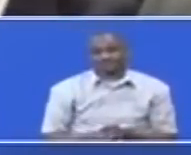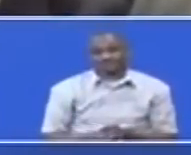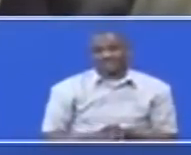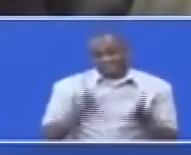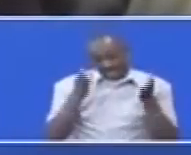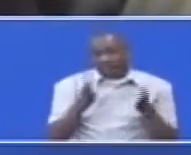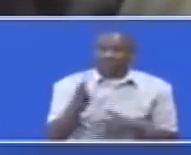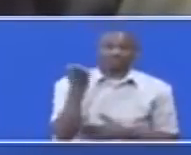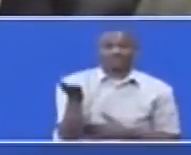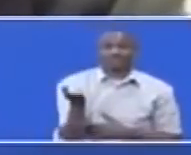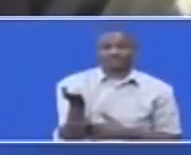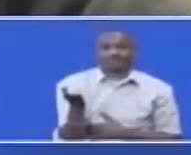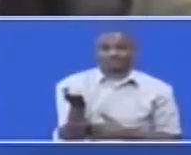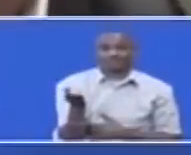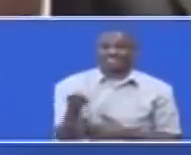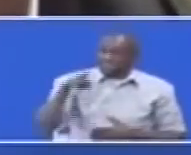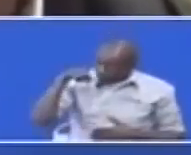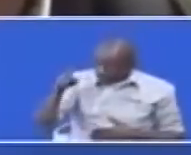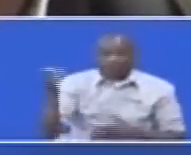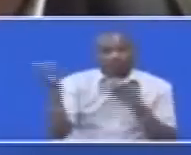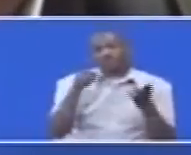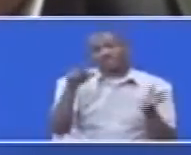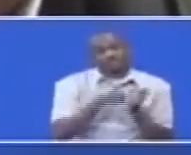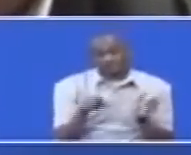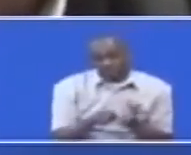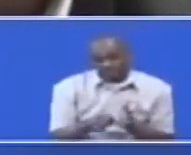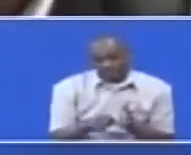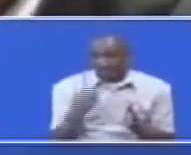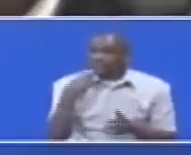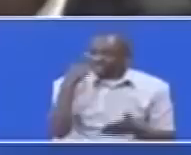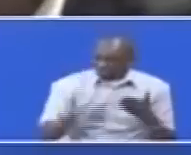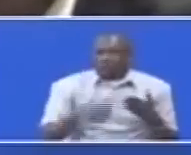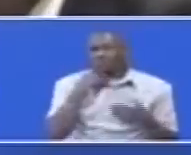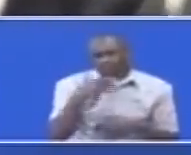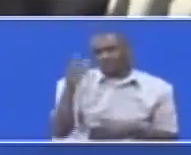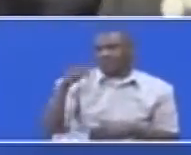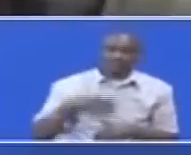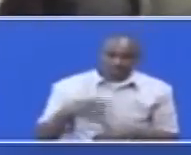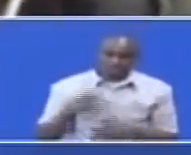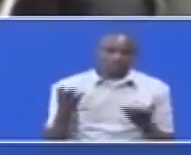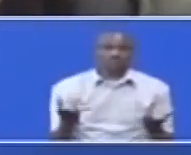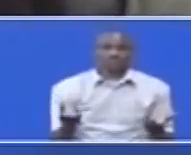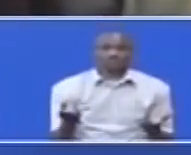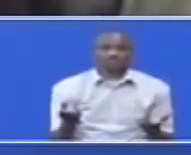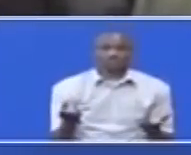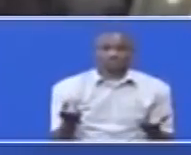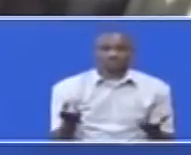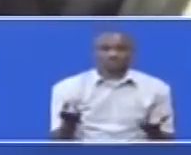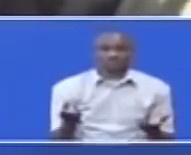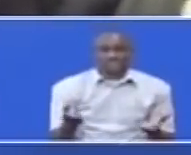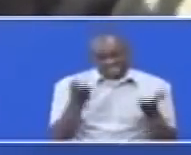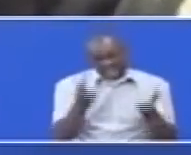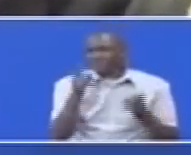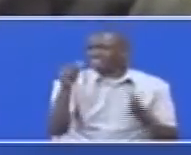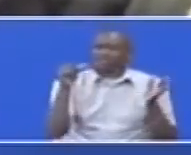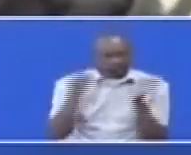watu wamekuwa wengi. Na hawa ndio wenyewe na analete. Alafu akasema hatutaki hii watu na wameusia mashamba. Sasa maneno